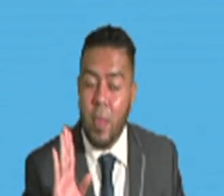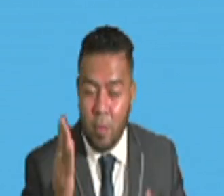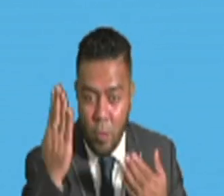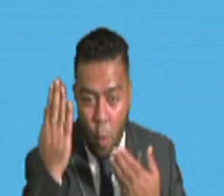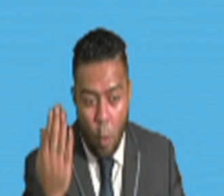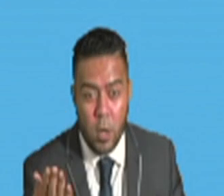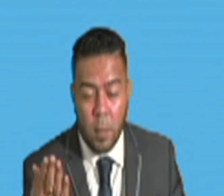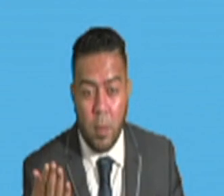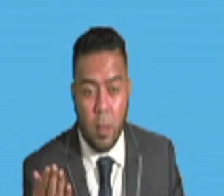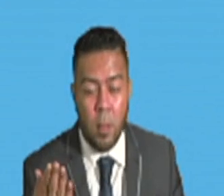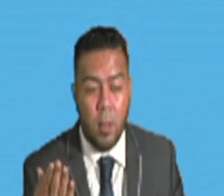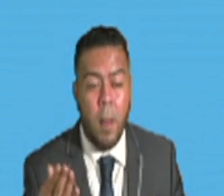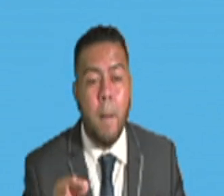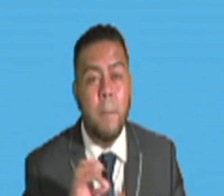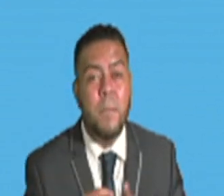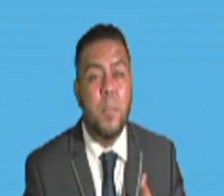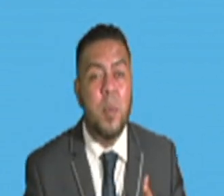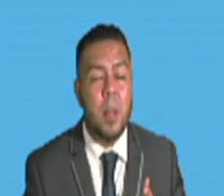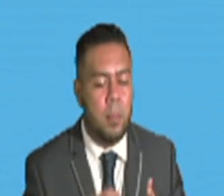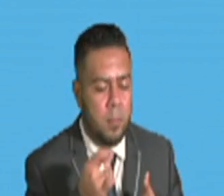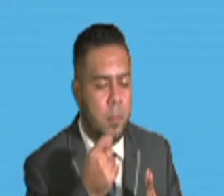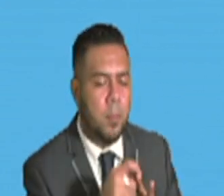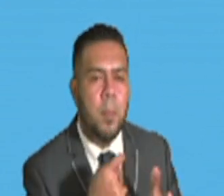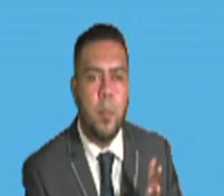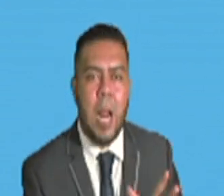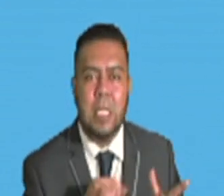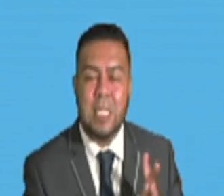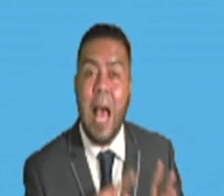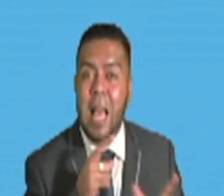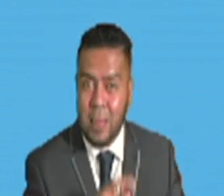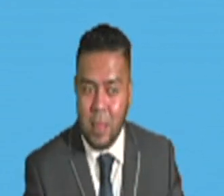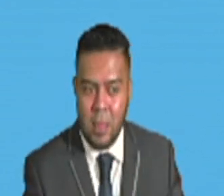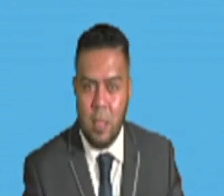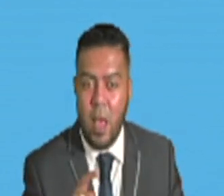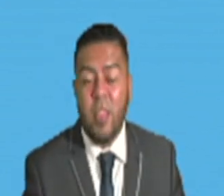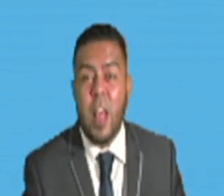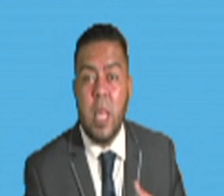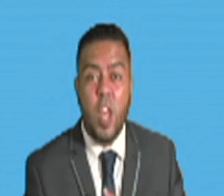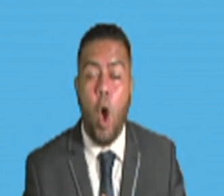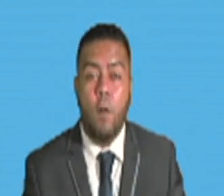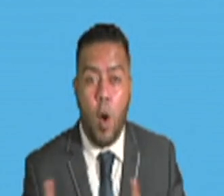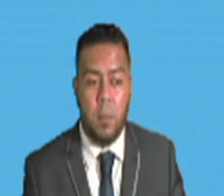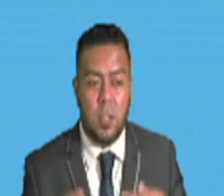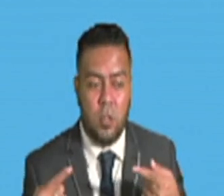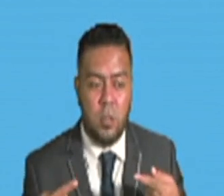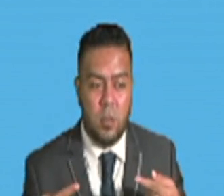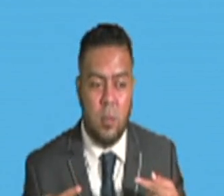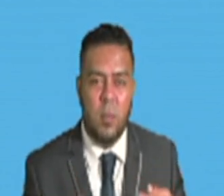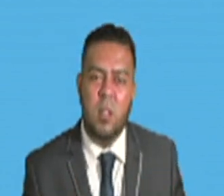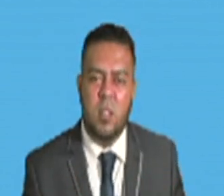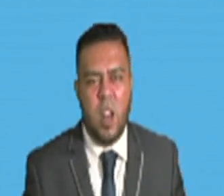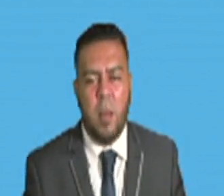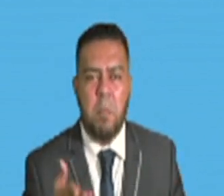to be contagious. The Honourable Leader of Opposition seems to get it now too. He's got that impotency now